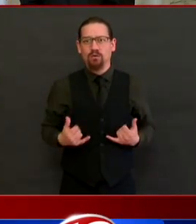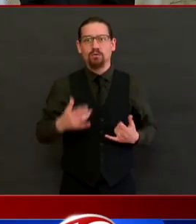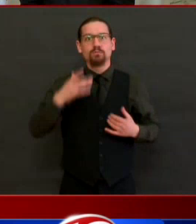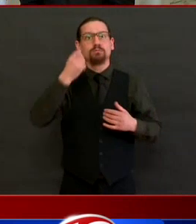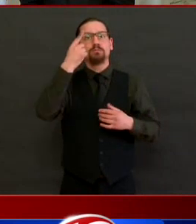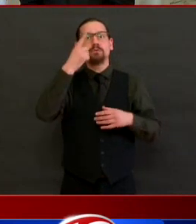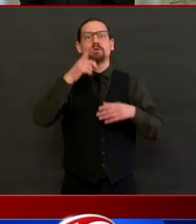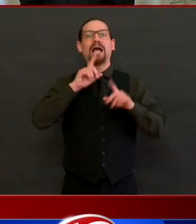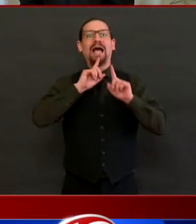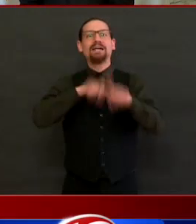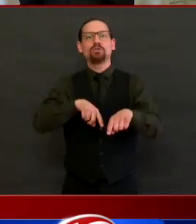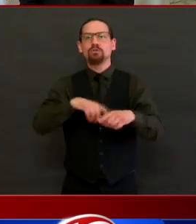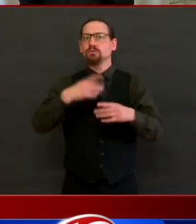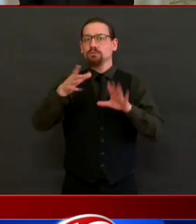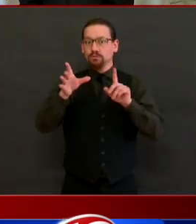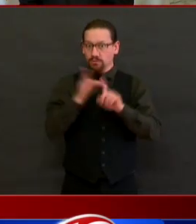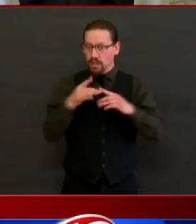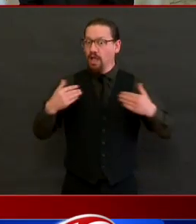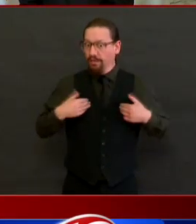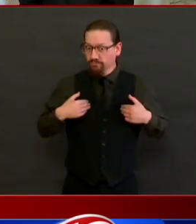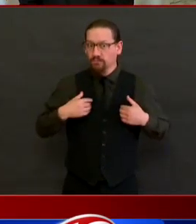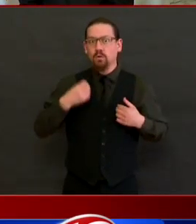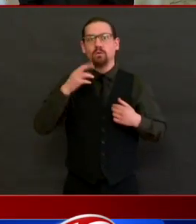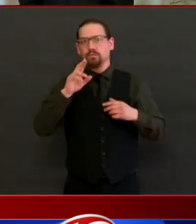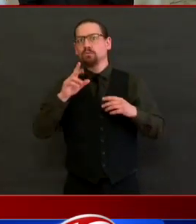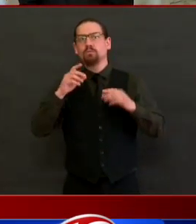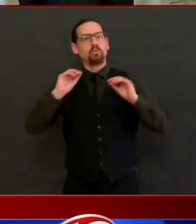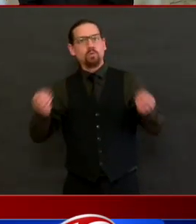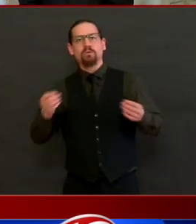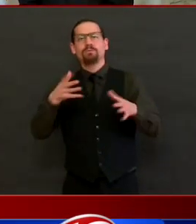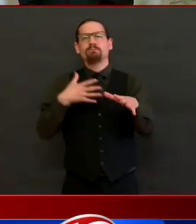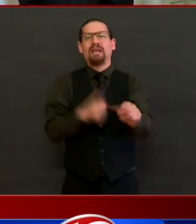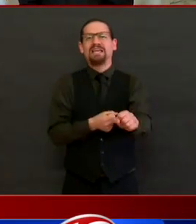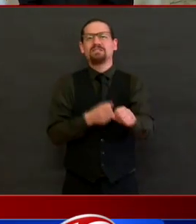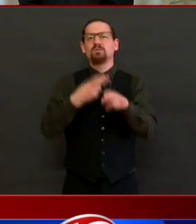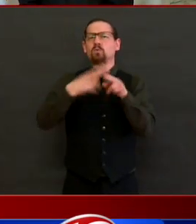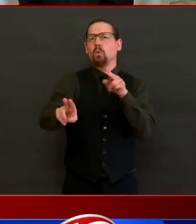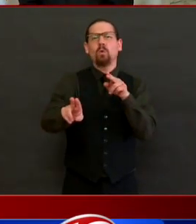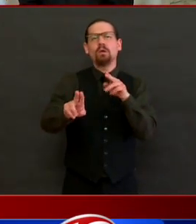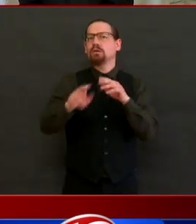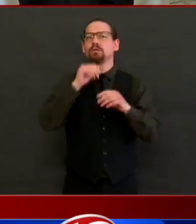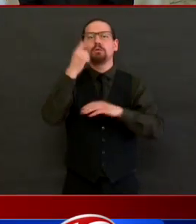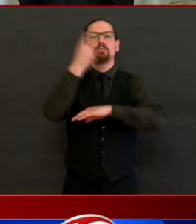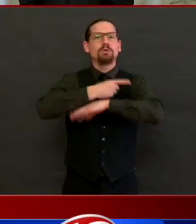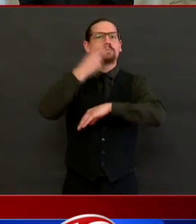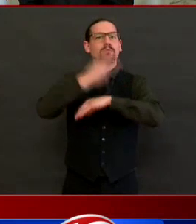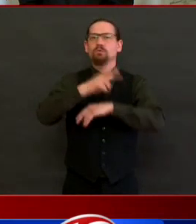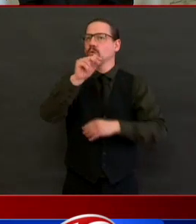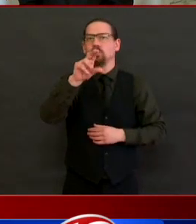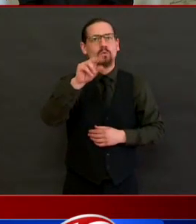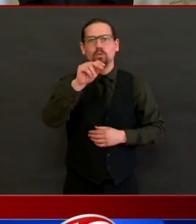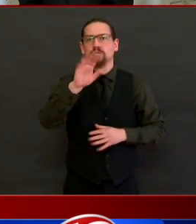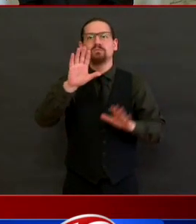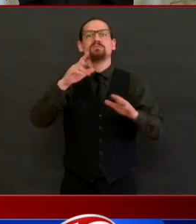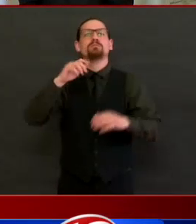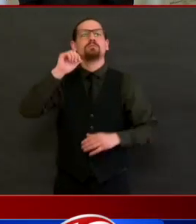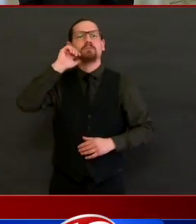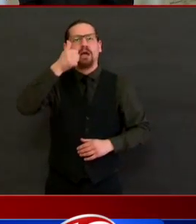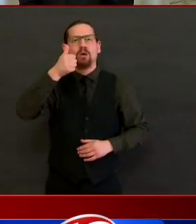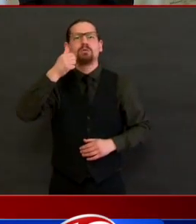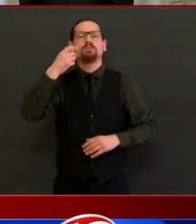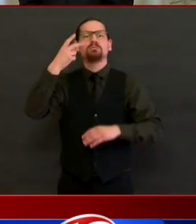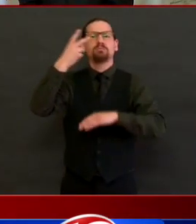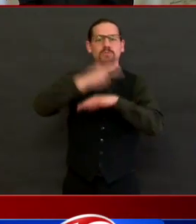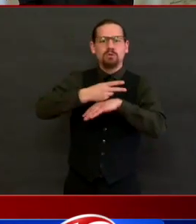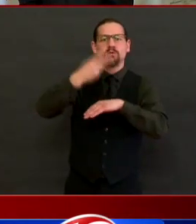announcements around this today, tomorrow, and the next day. The announcement for today is that I want you to know